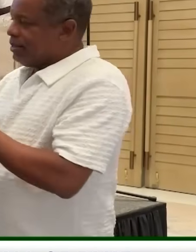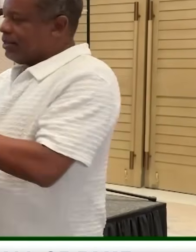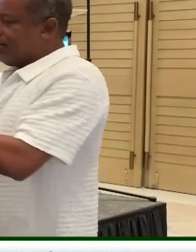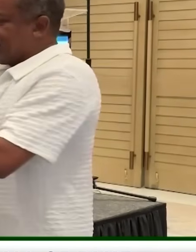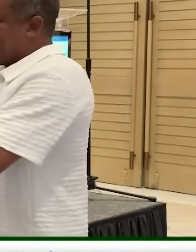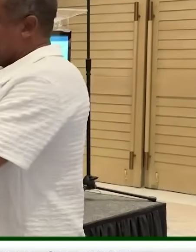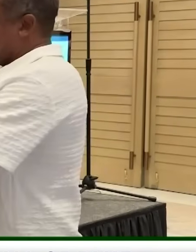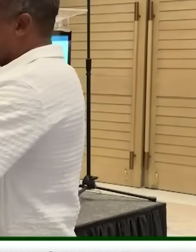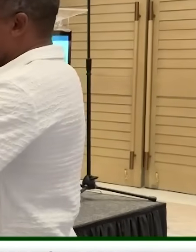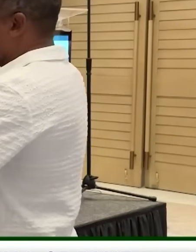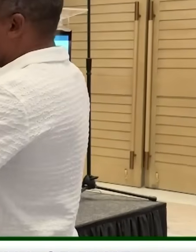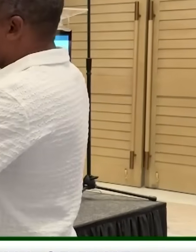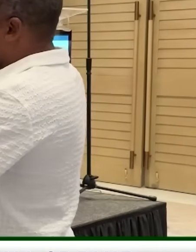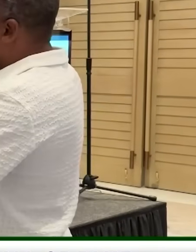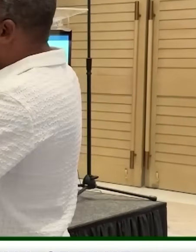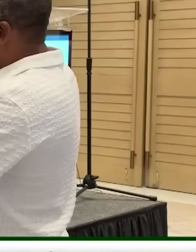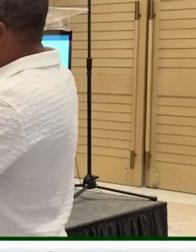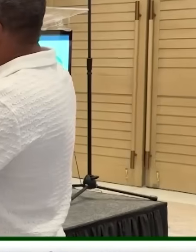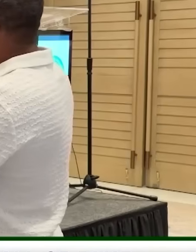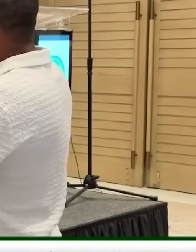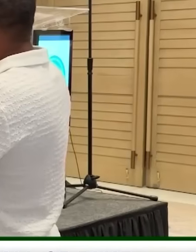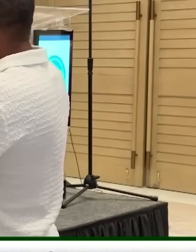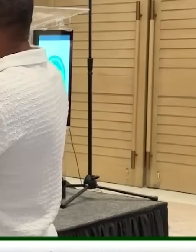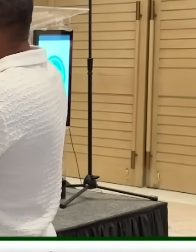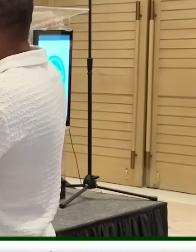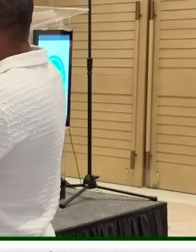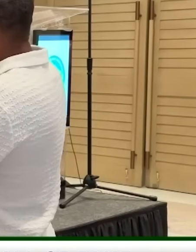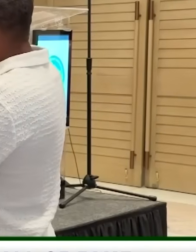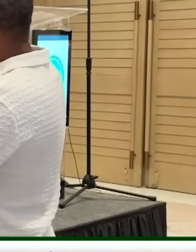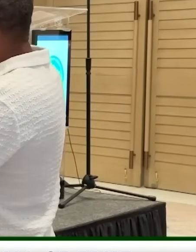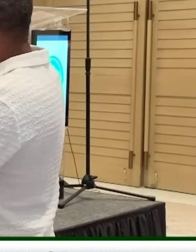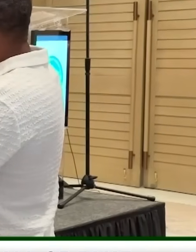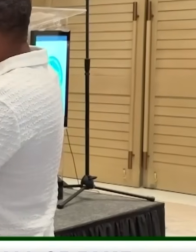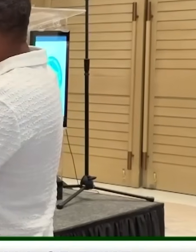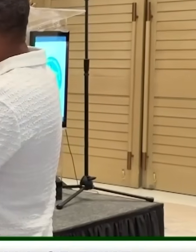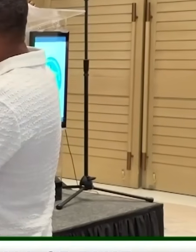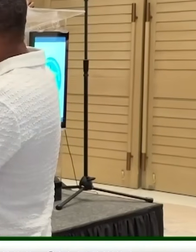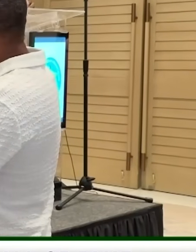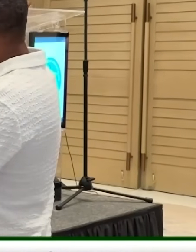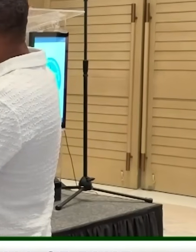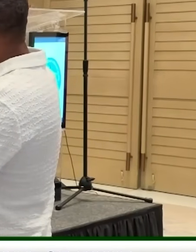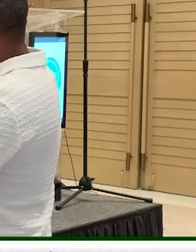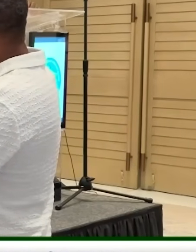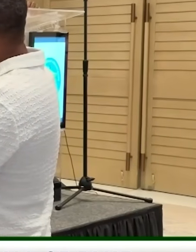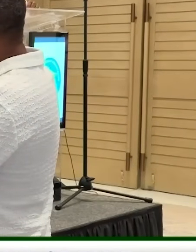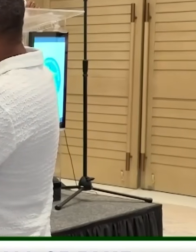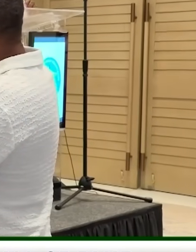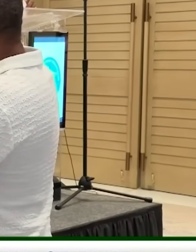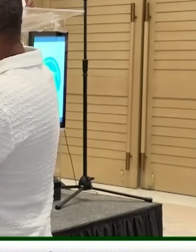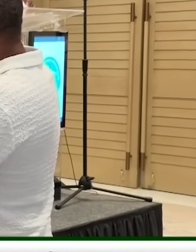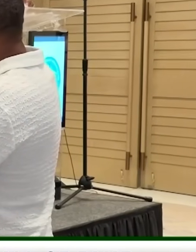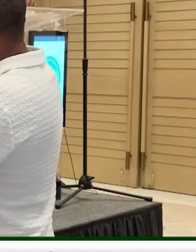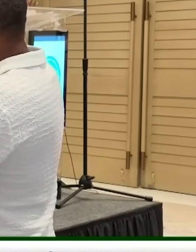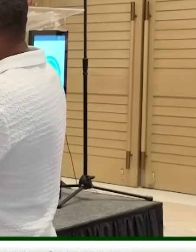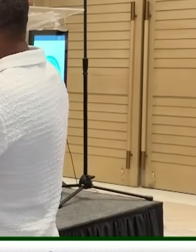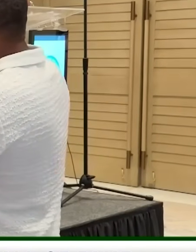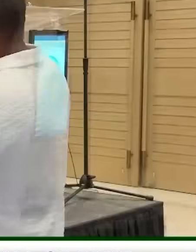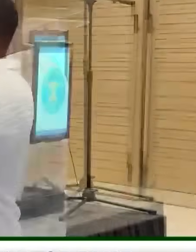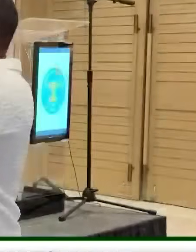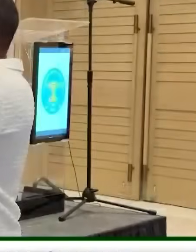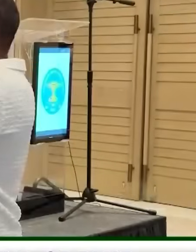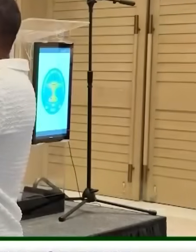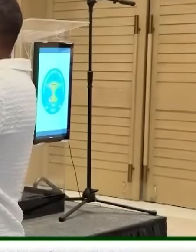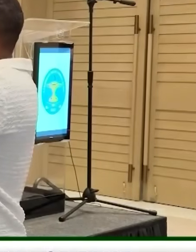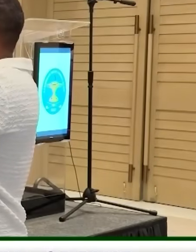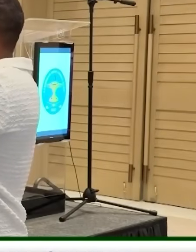Birchmore Griffith were inducted for their contributions to the Barbados Golf Association and also to the Caribbean Golf Association. President